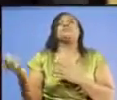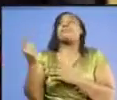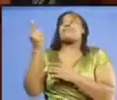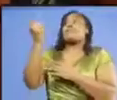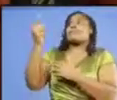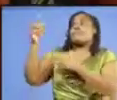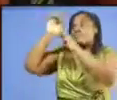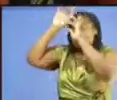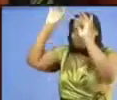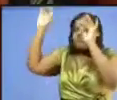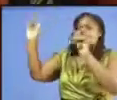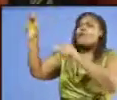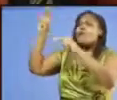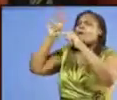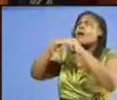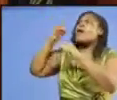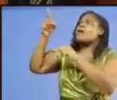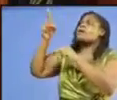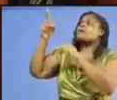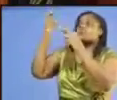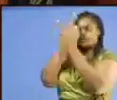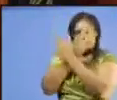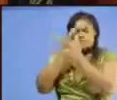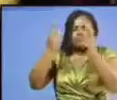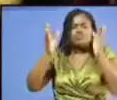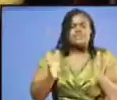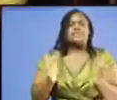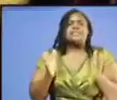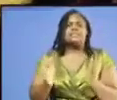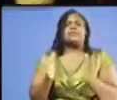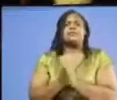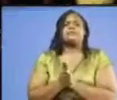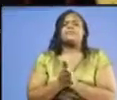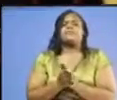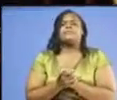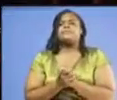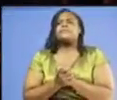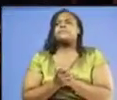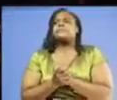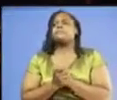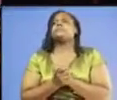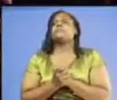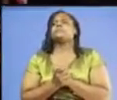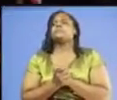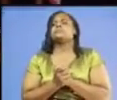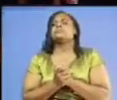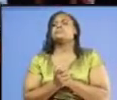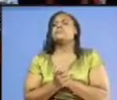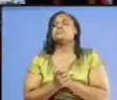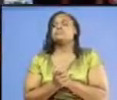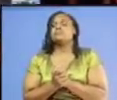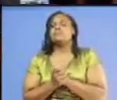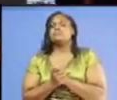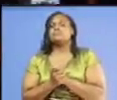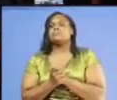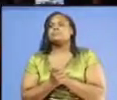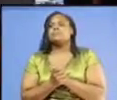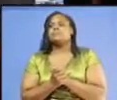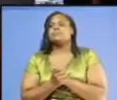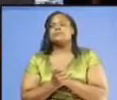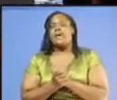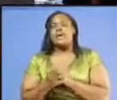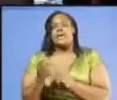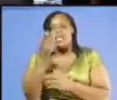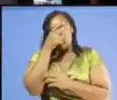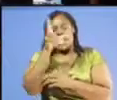seat is your Redeemer. I'm almost done. And if it appears as if I'm ignoring the